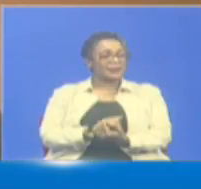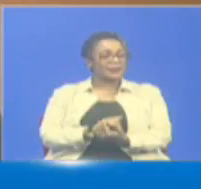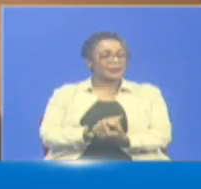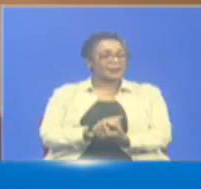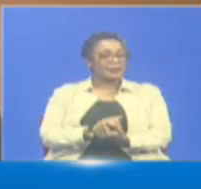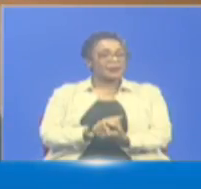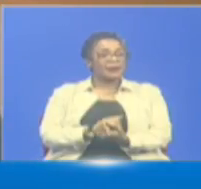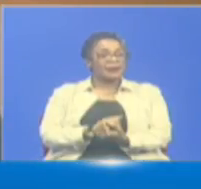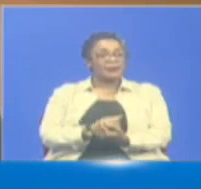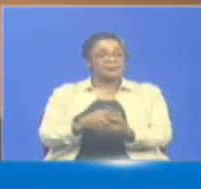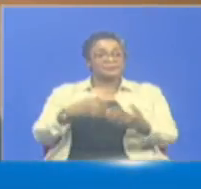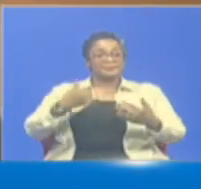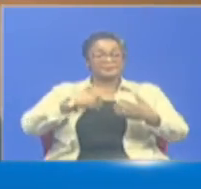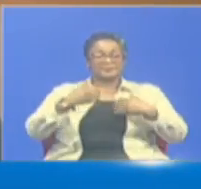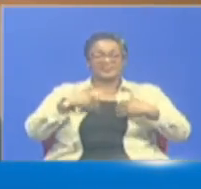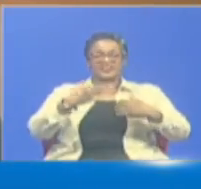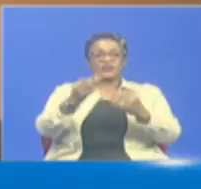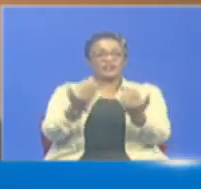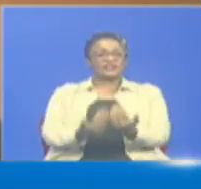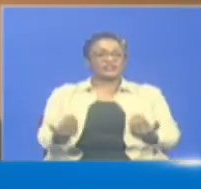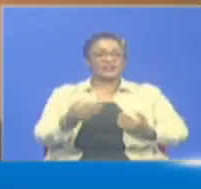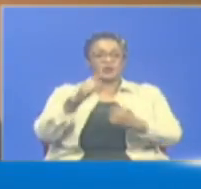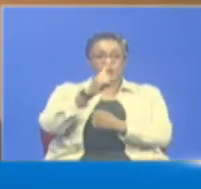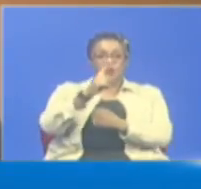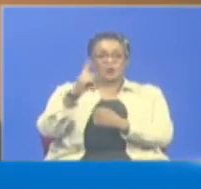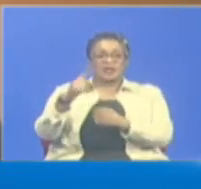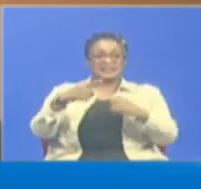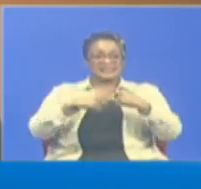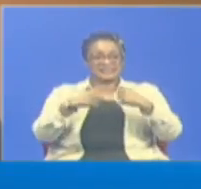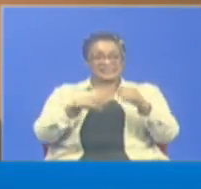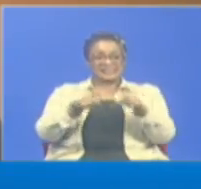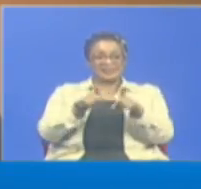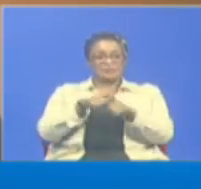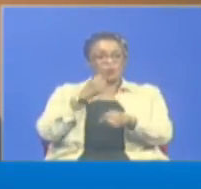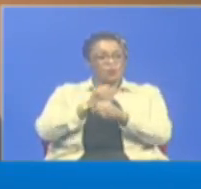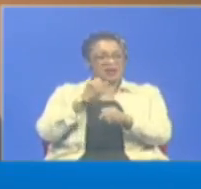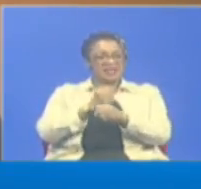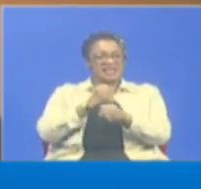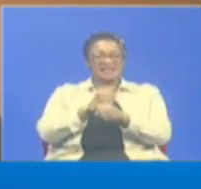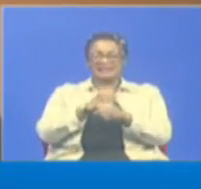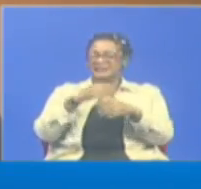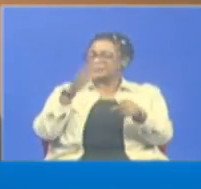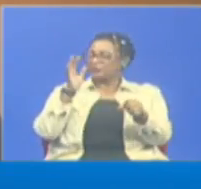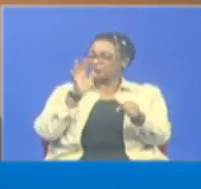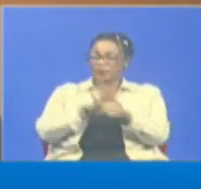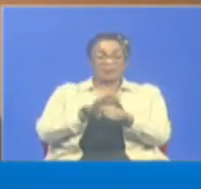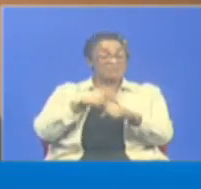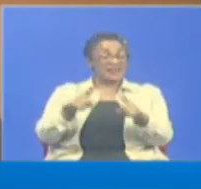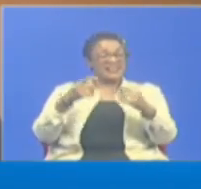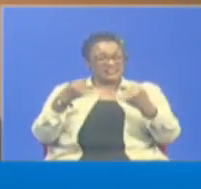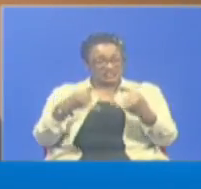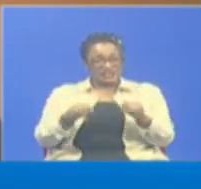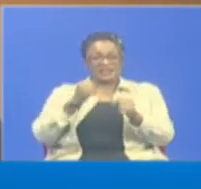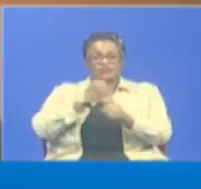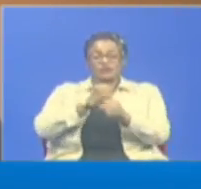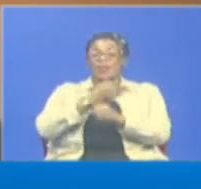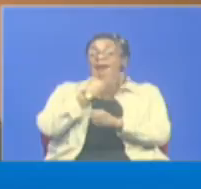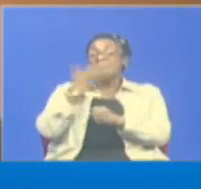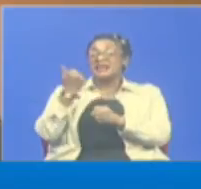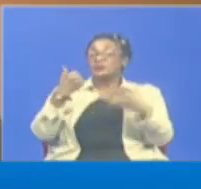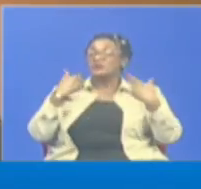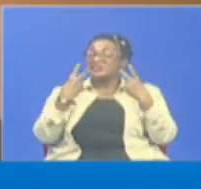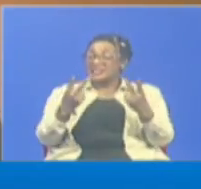toll-free line for children 116 is also working, totally overwhelmed, but they are doing the best that they can. And we have seen a lot of support